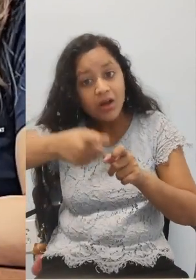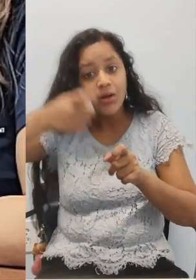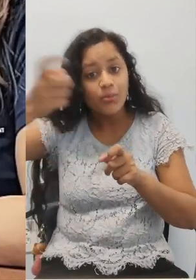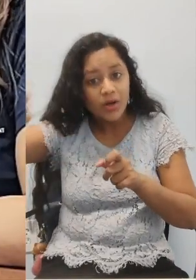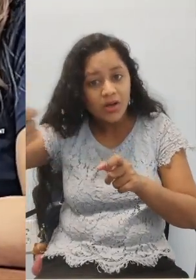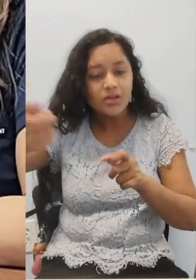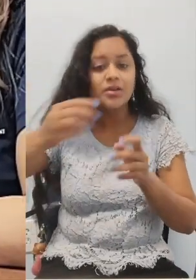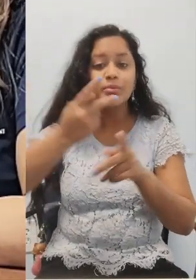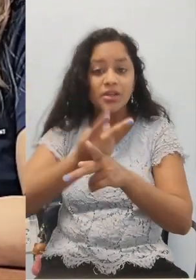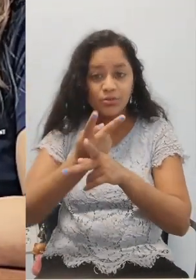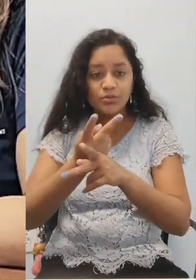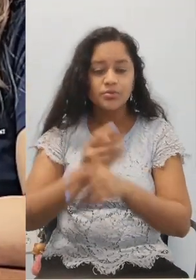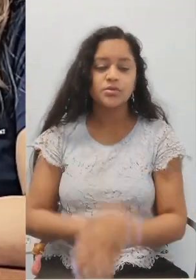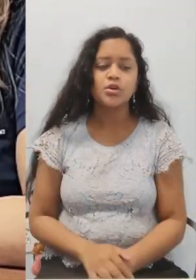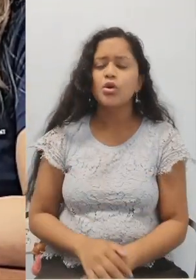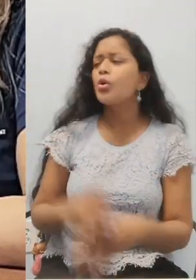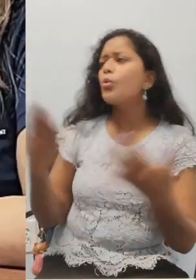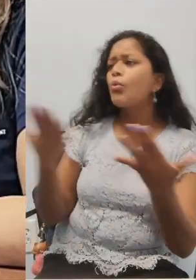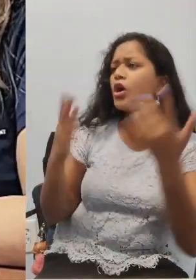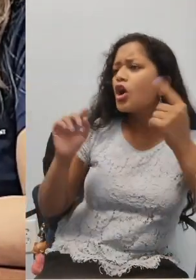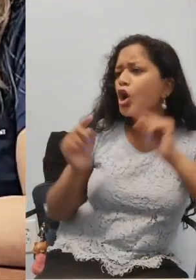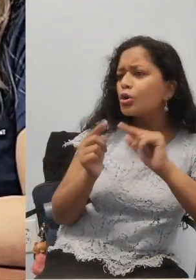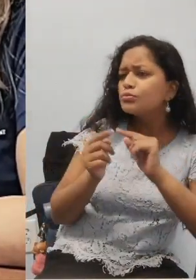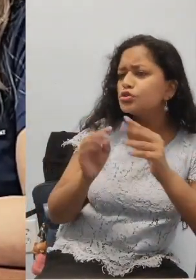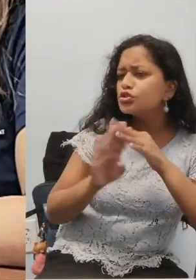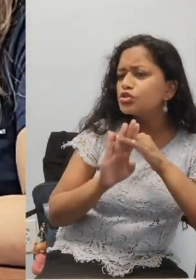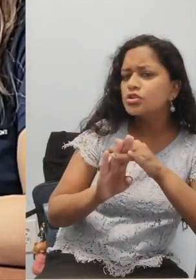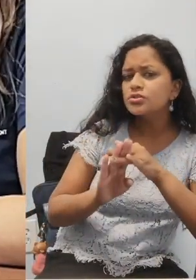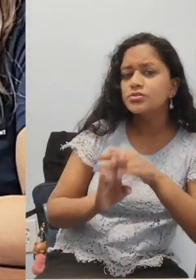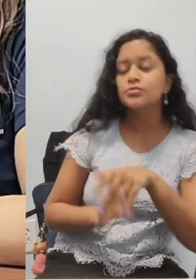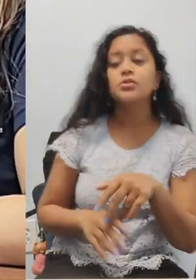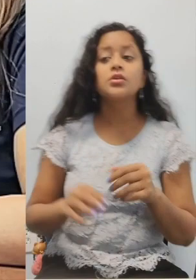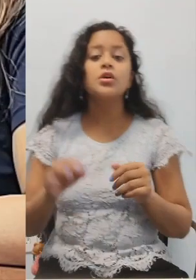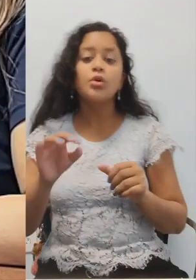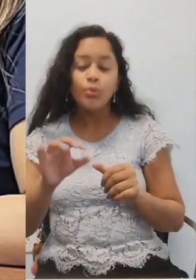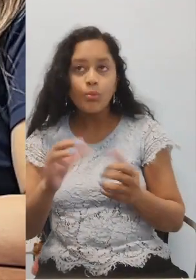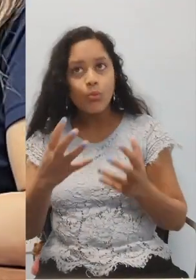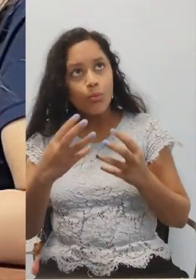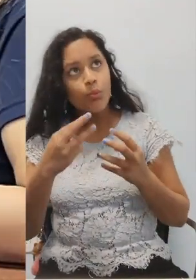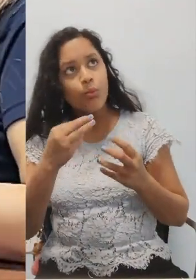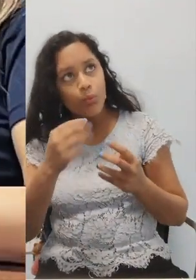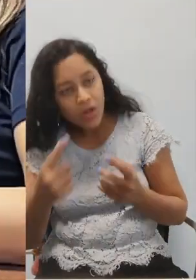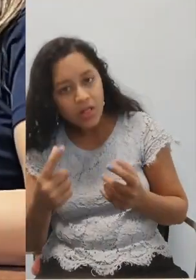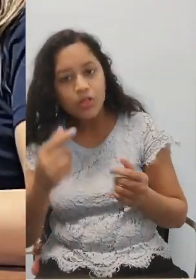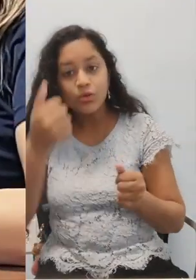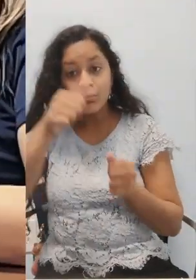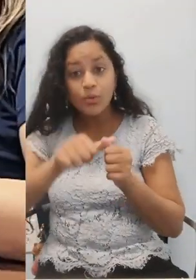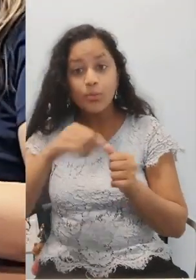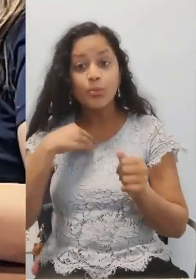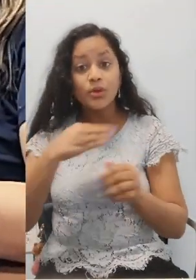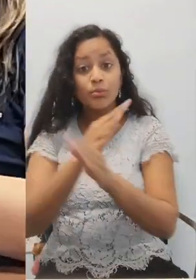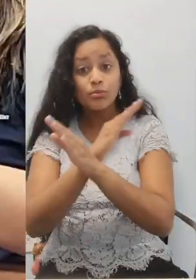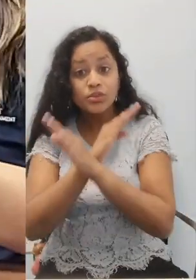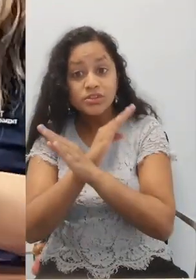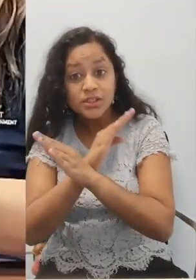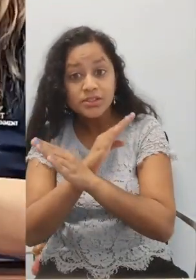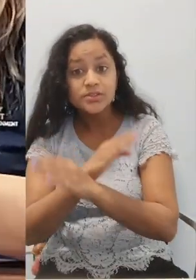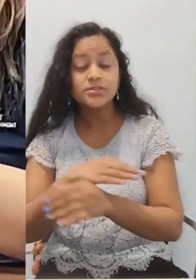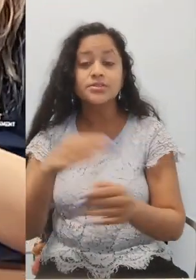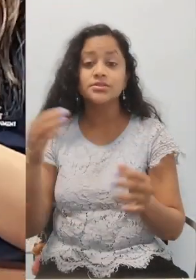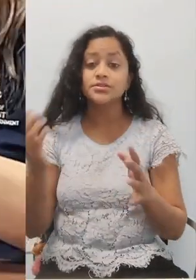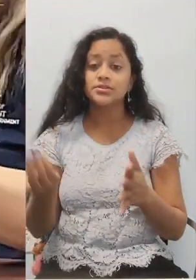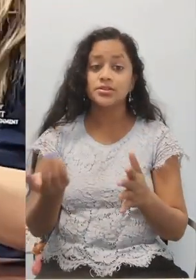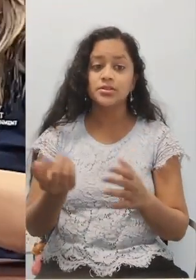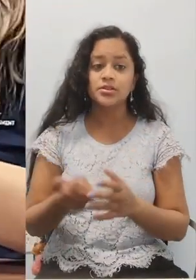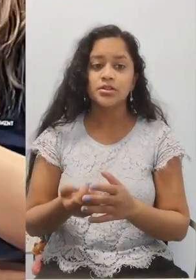can, like I said. Harms the sharks. Like, What harms the sharks? yeah, the population. Yeah, so since we are protecting